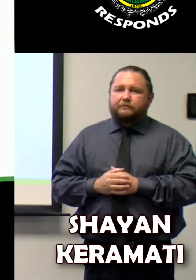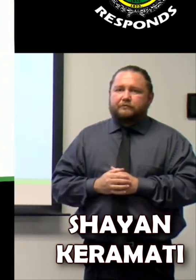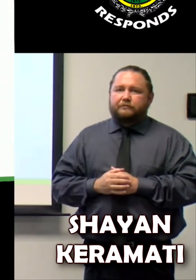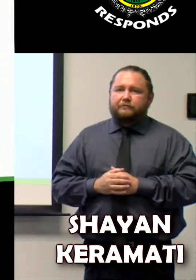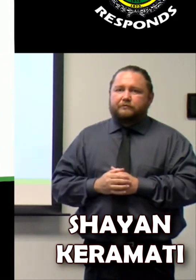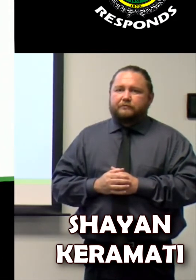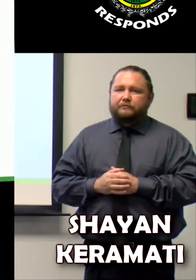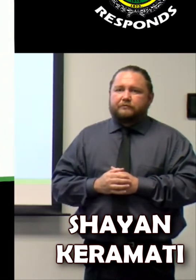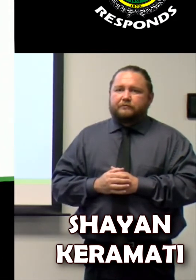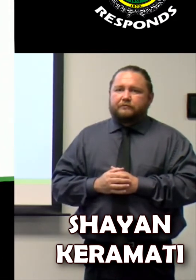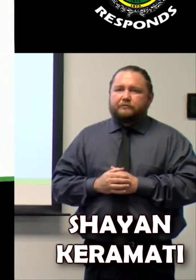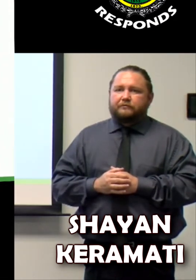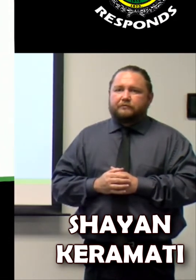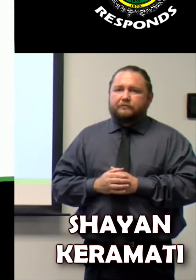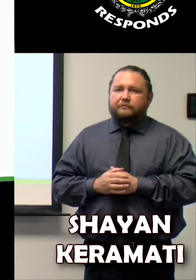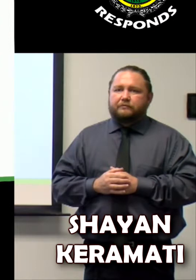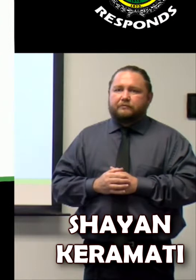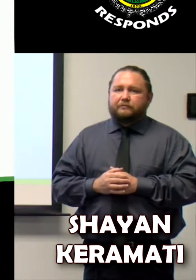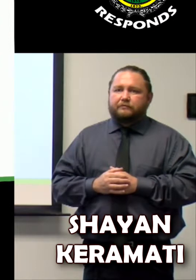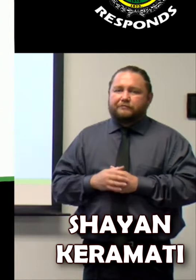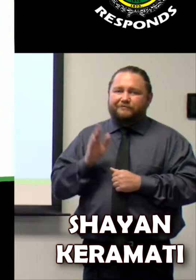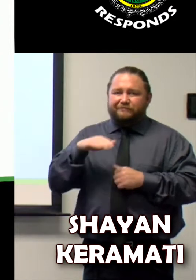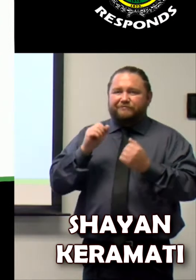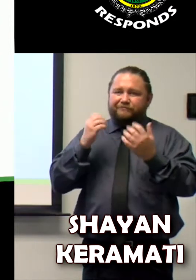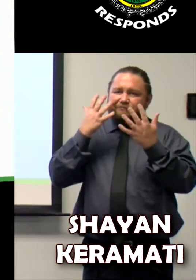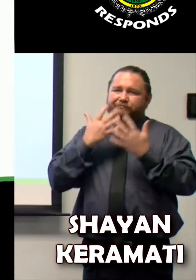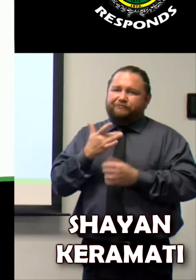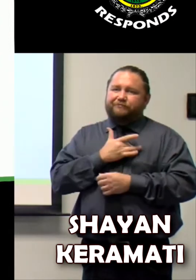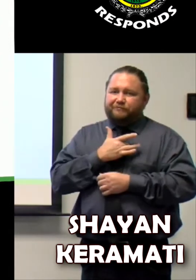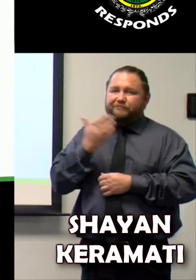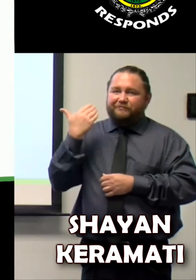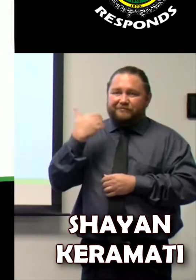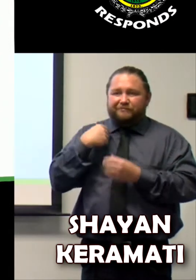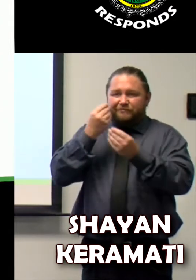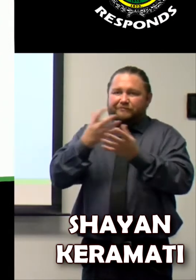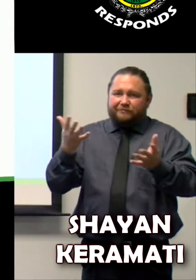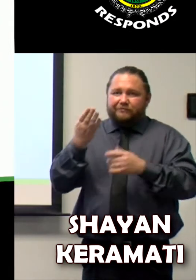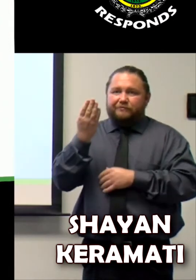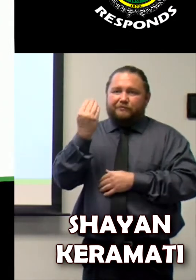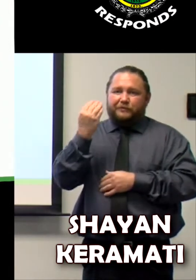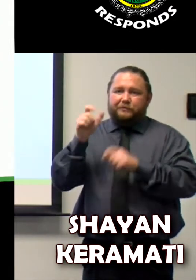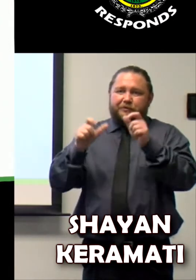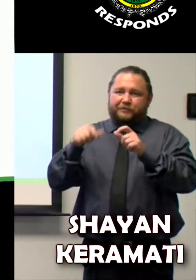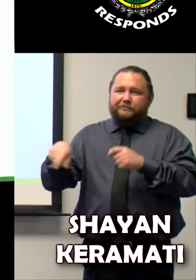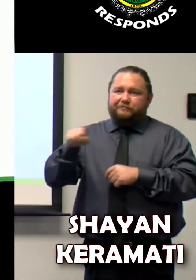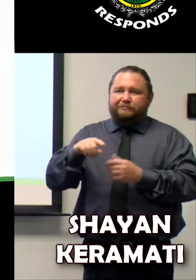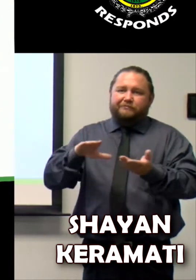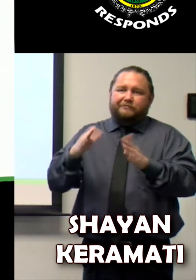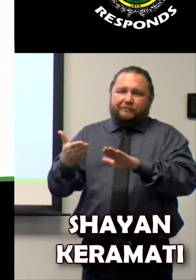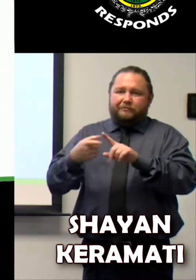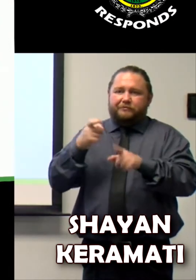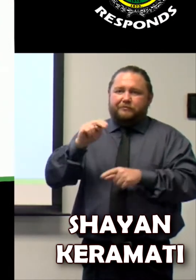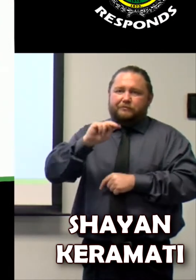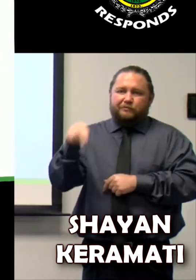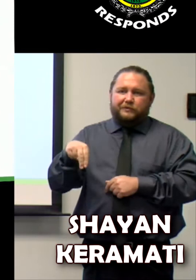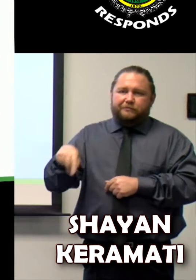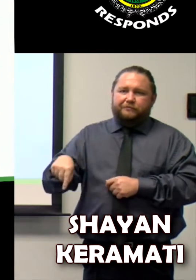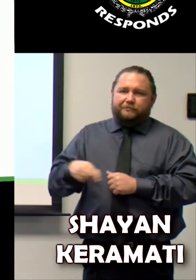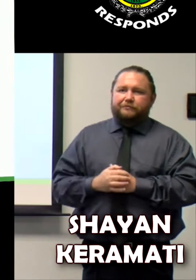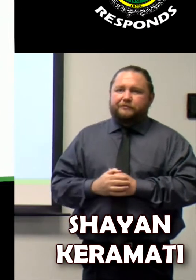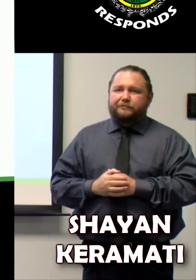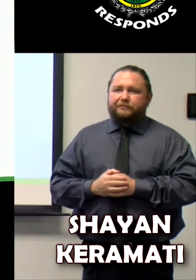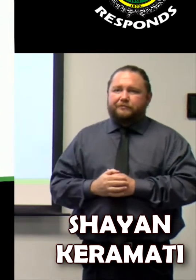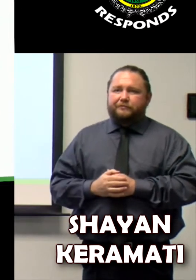have died. So one thing that people I know are thinking a lot about is how do